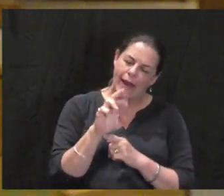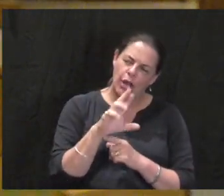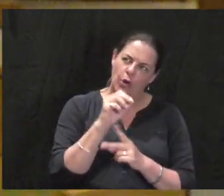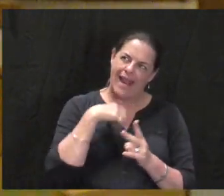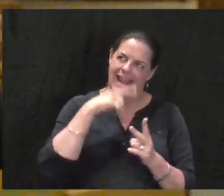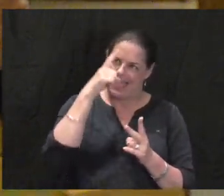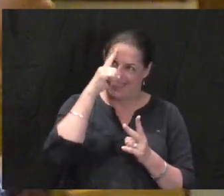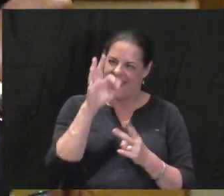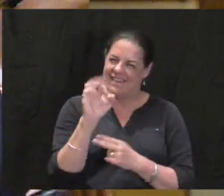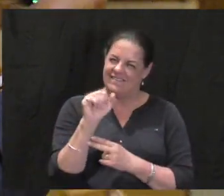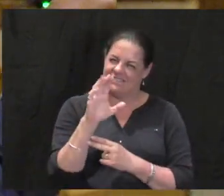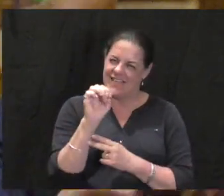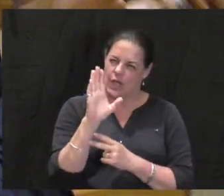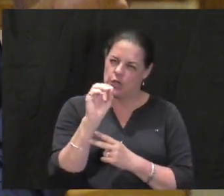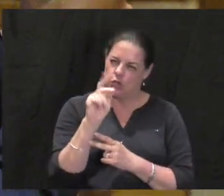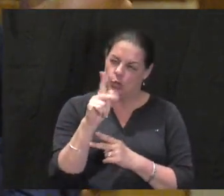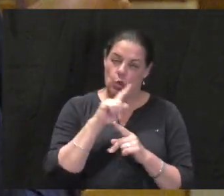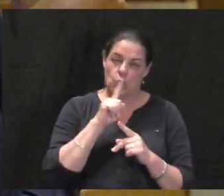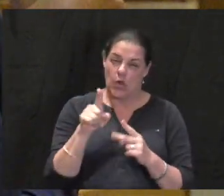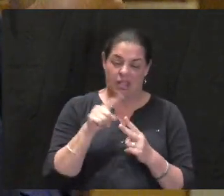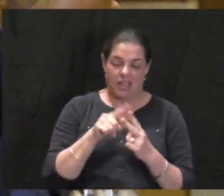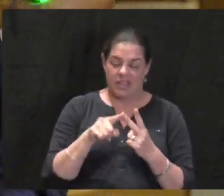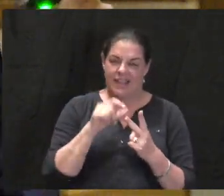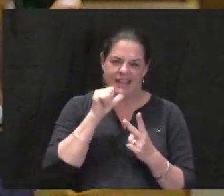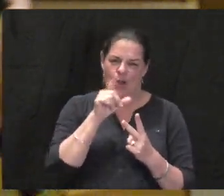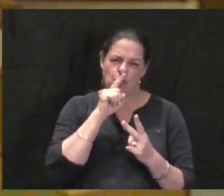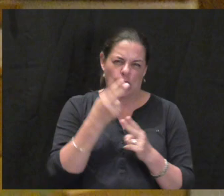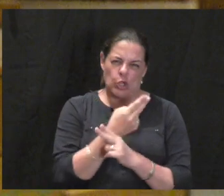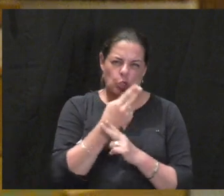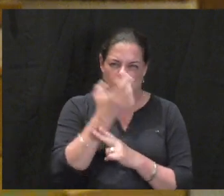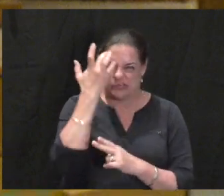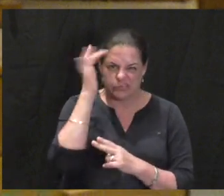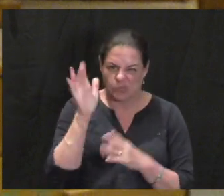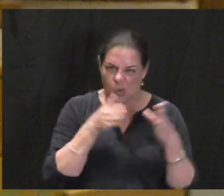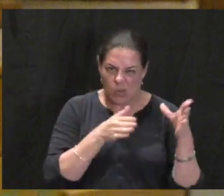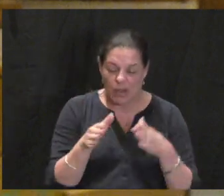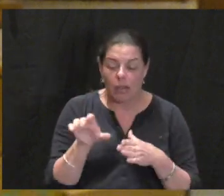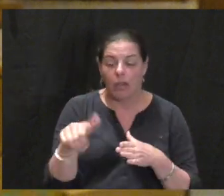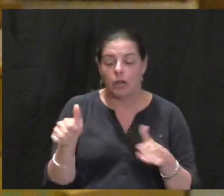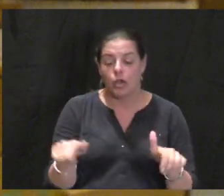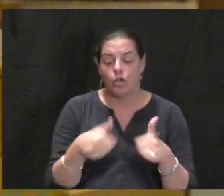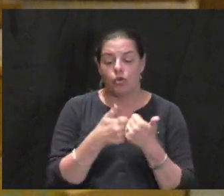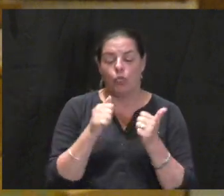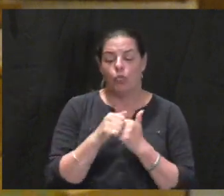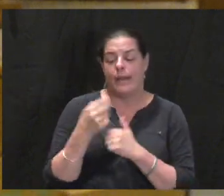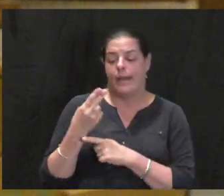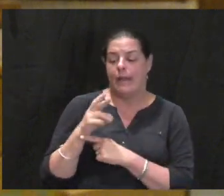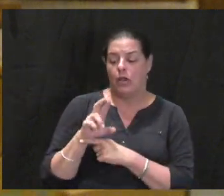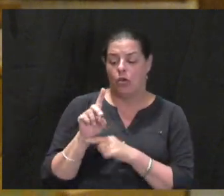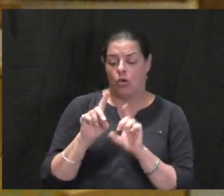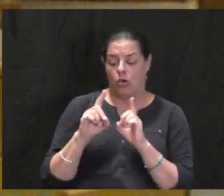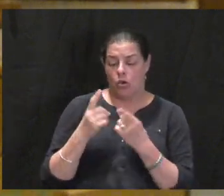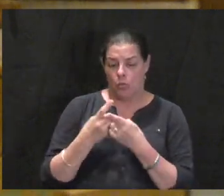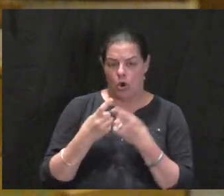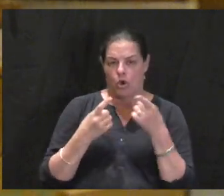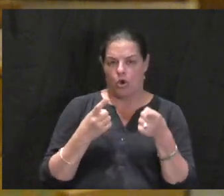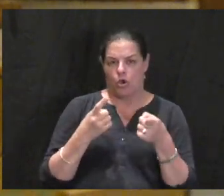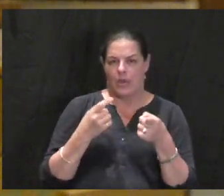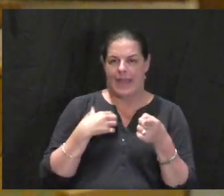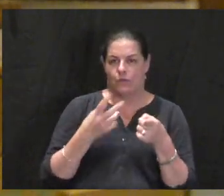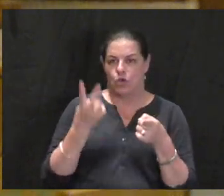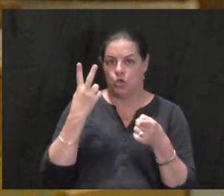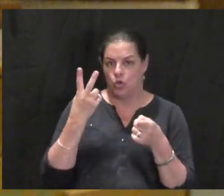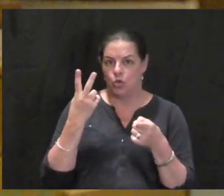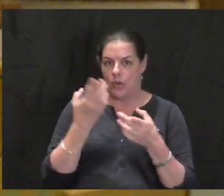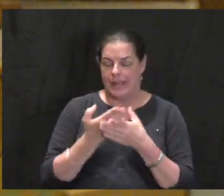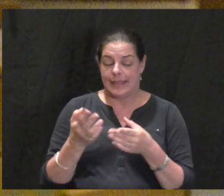So you've got the folks that already work for the district who are coming to you for information, but then you've got the folks that I'm looking at who are not in the district yet, but who I'm trying to